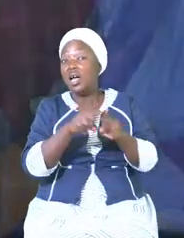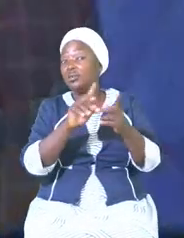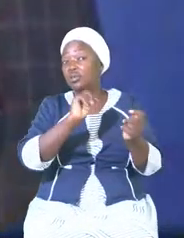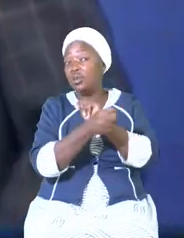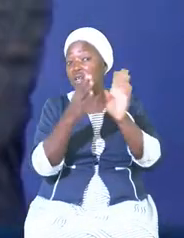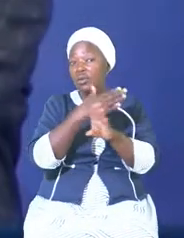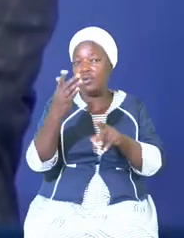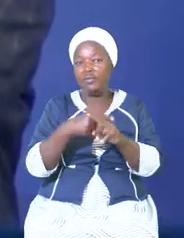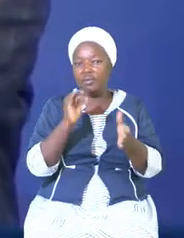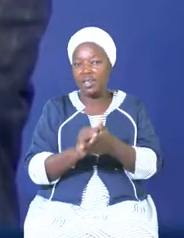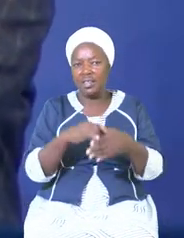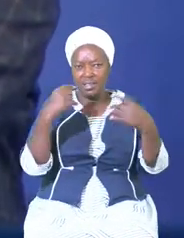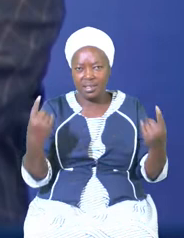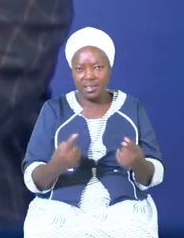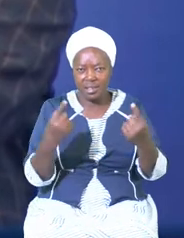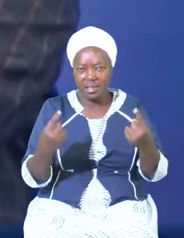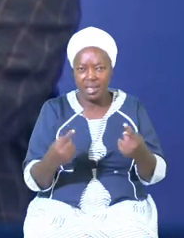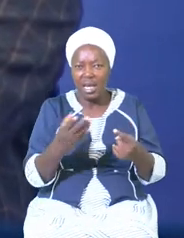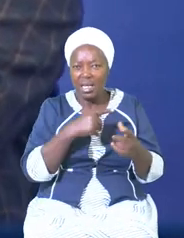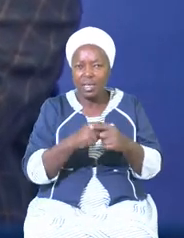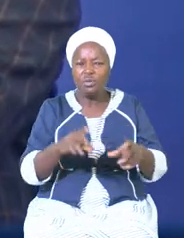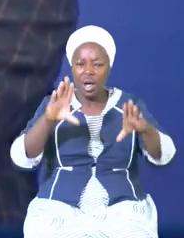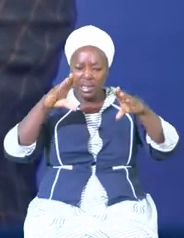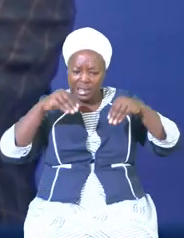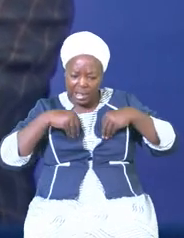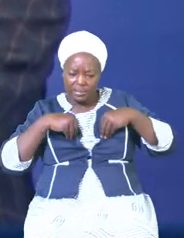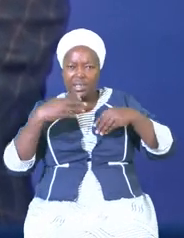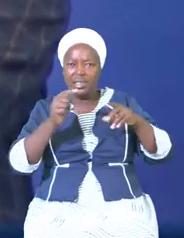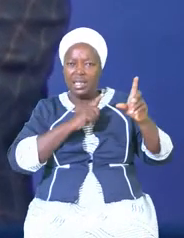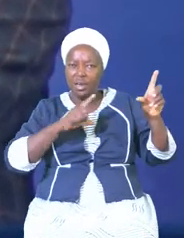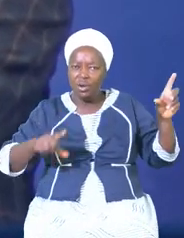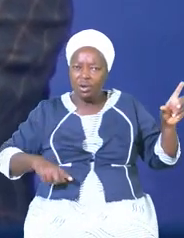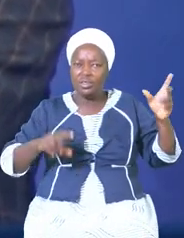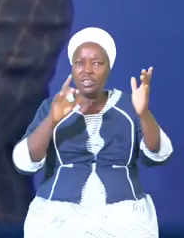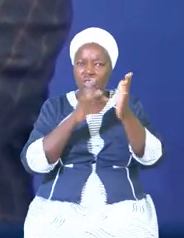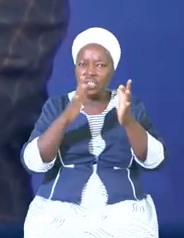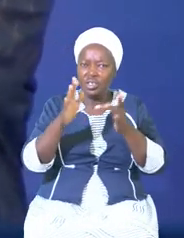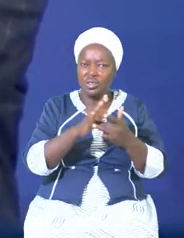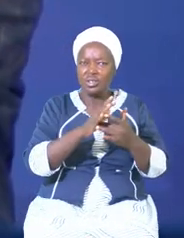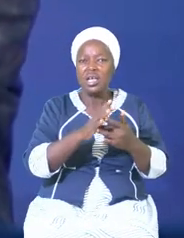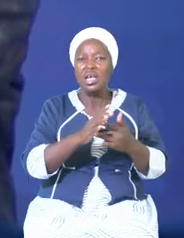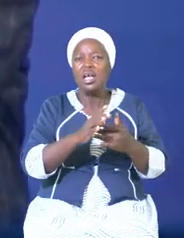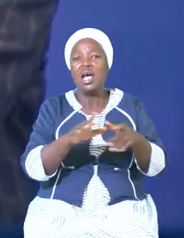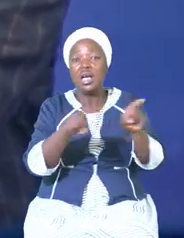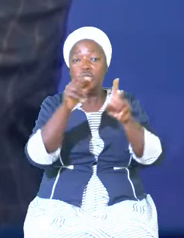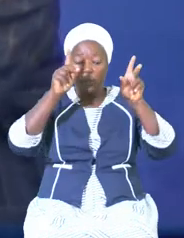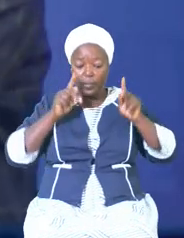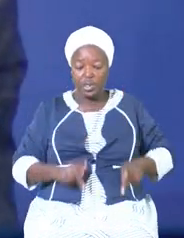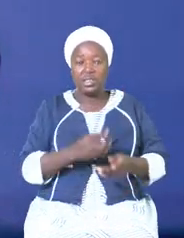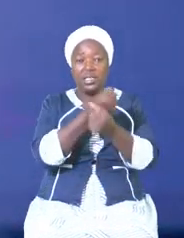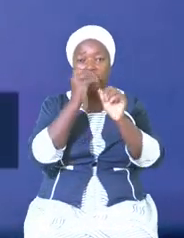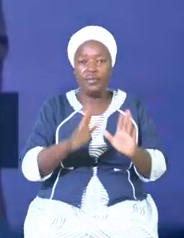sin, as you embrace the Lord Jesus as your personal Savior, he has come